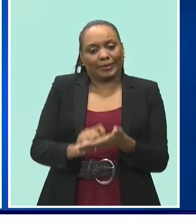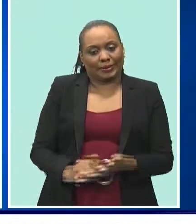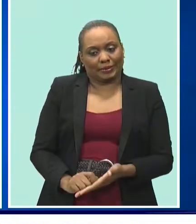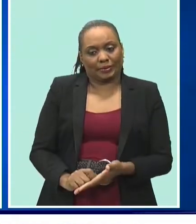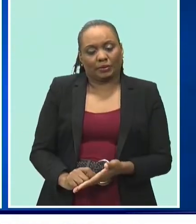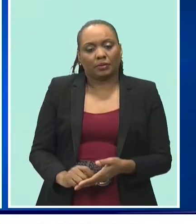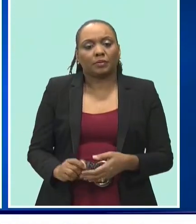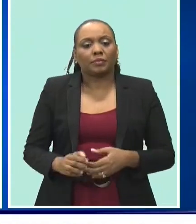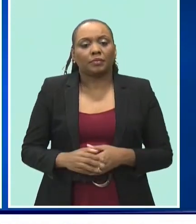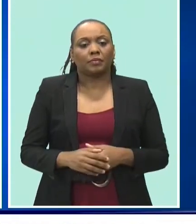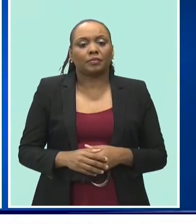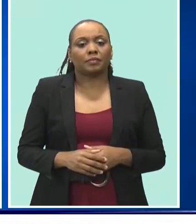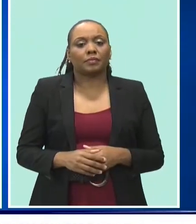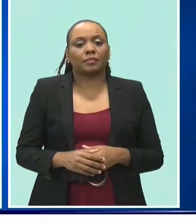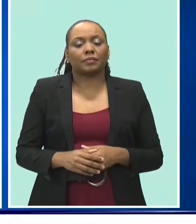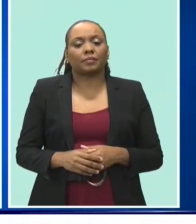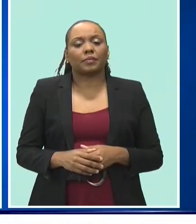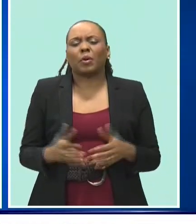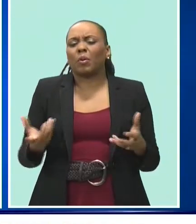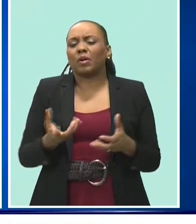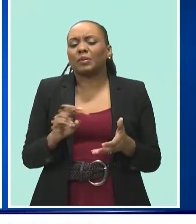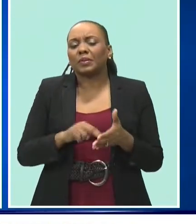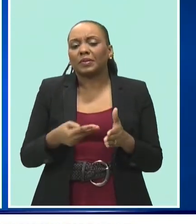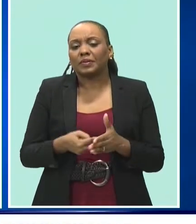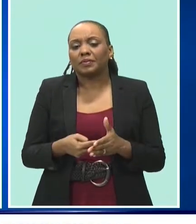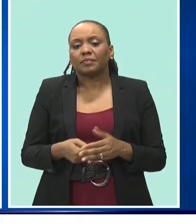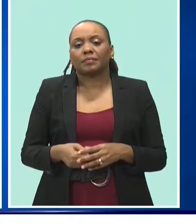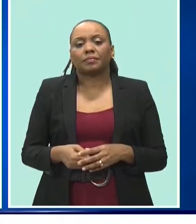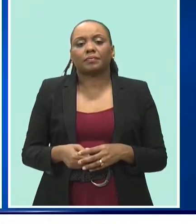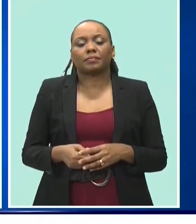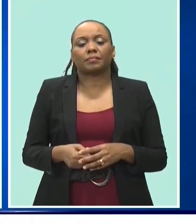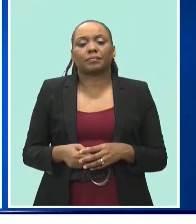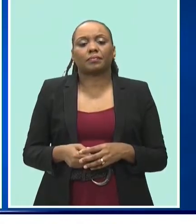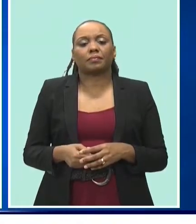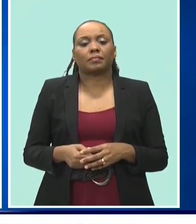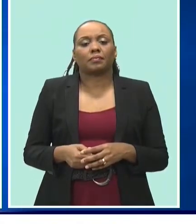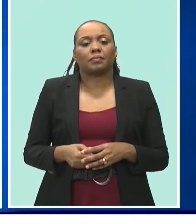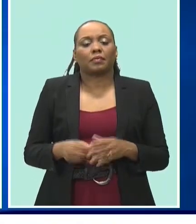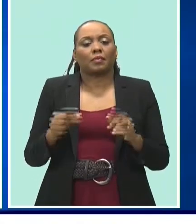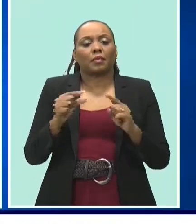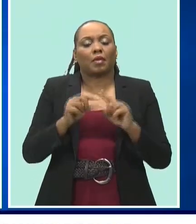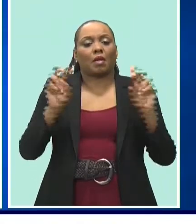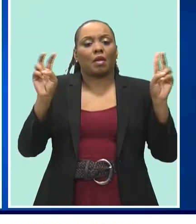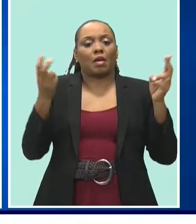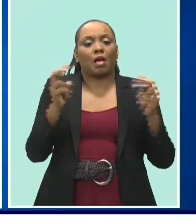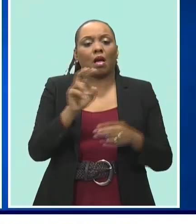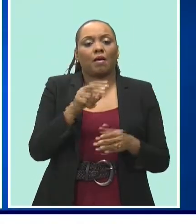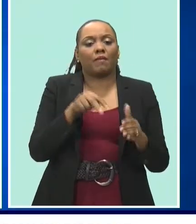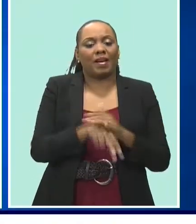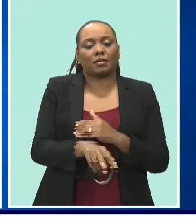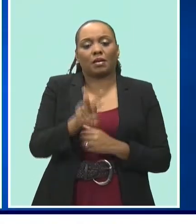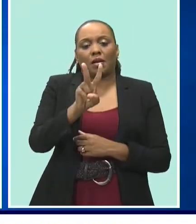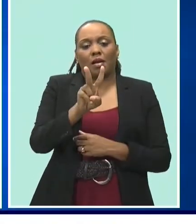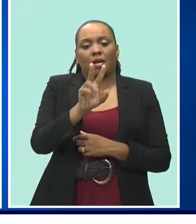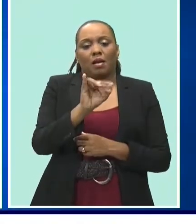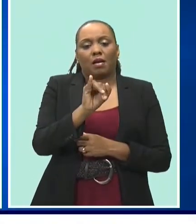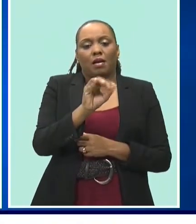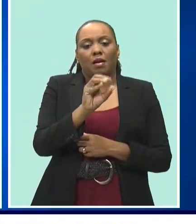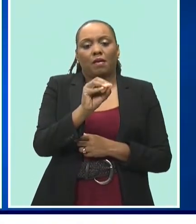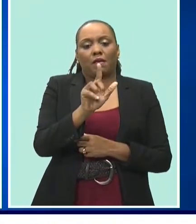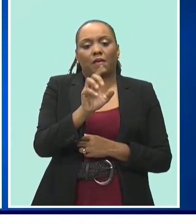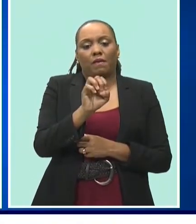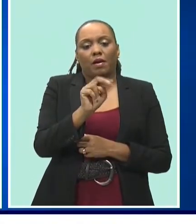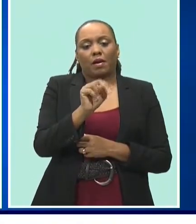Convention 190 states that the term violence and harassment in the world of work, we've heard it before, I'm going to repeat